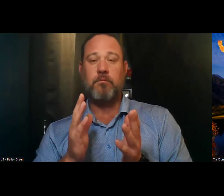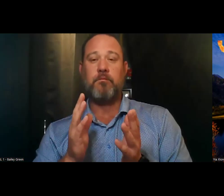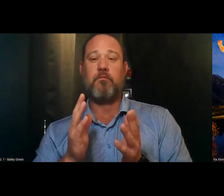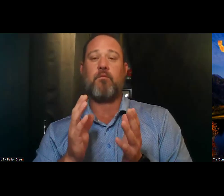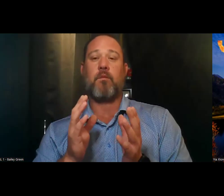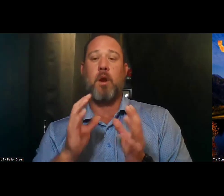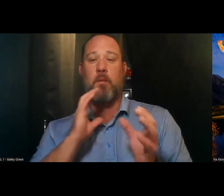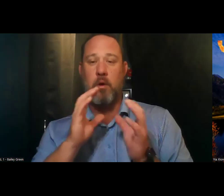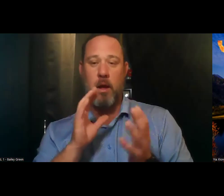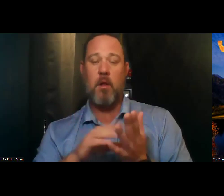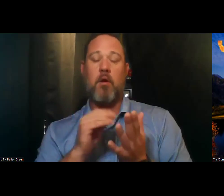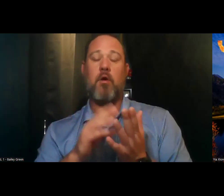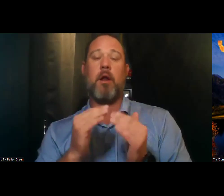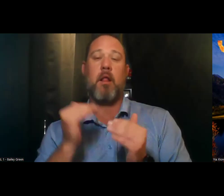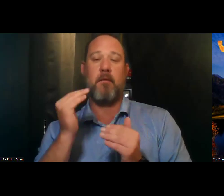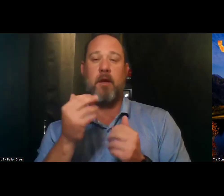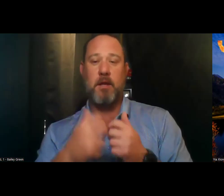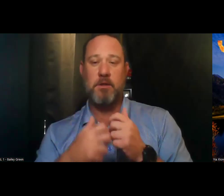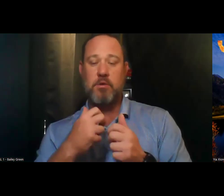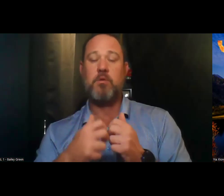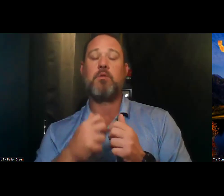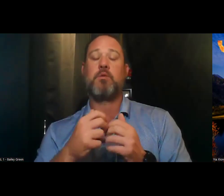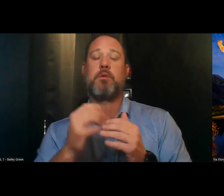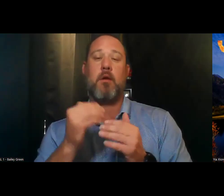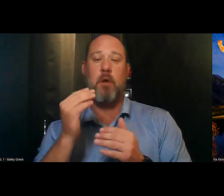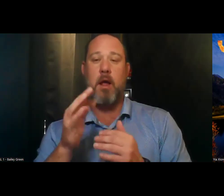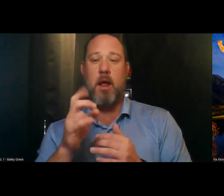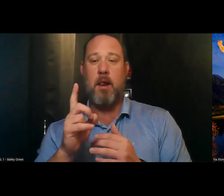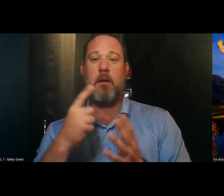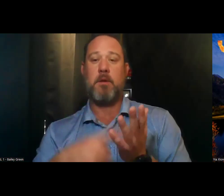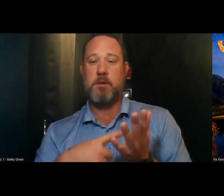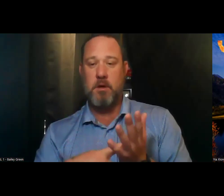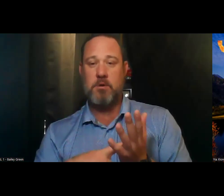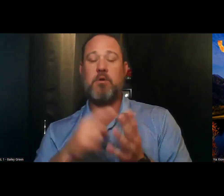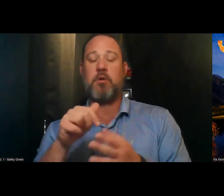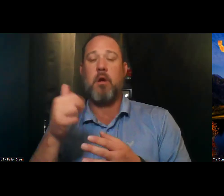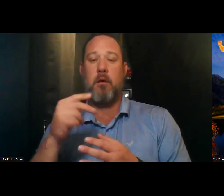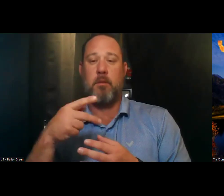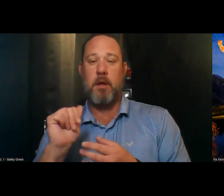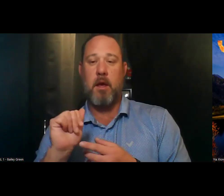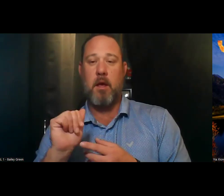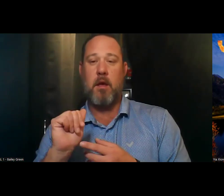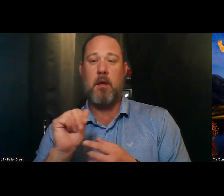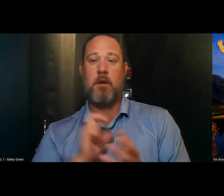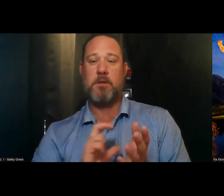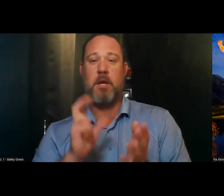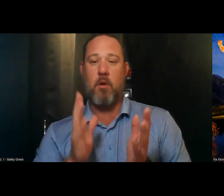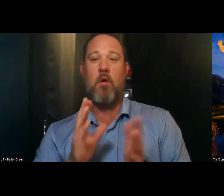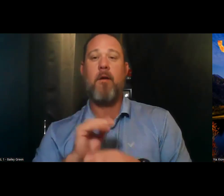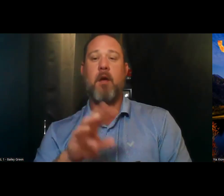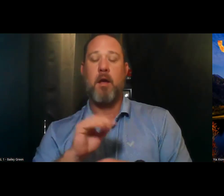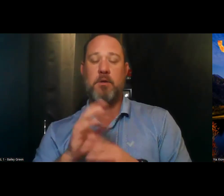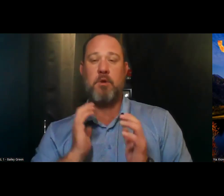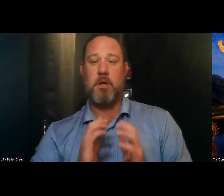communicate learnings and elevate issues that arise in the ad leave discussions to the other NPA stakeholder advisory